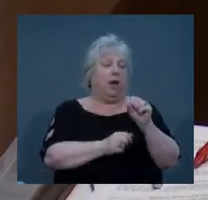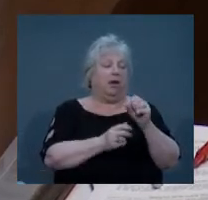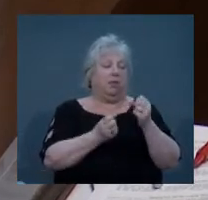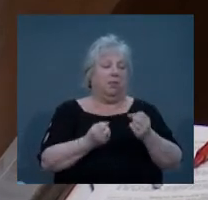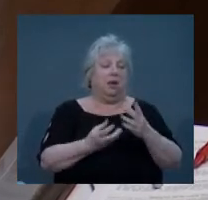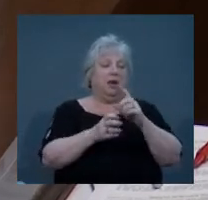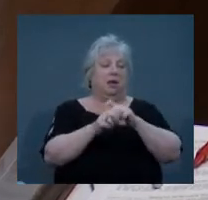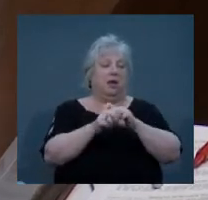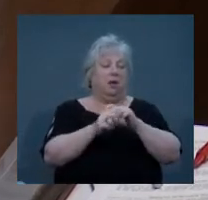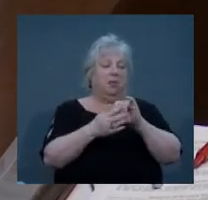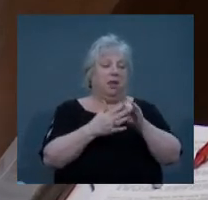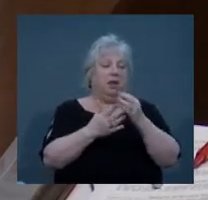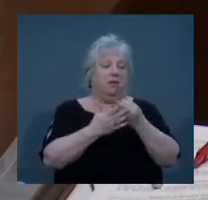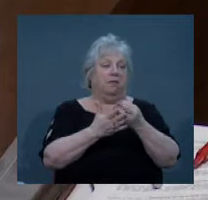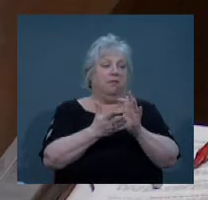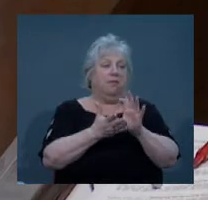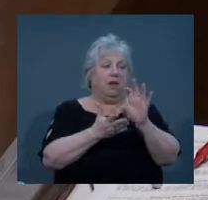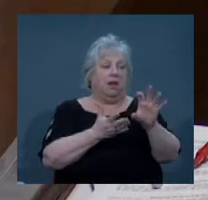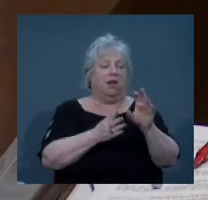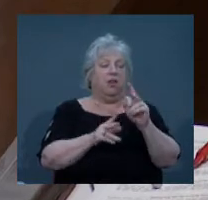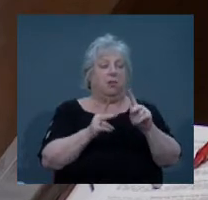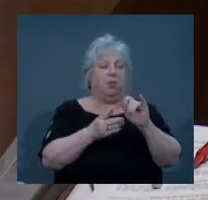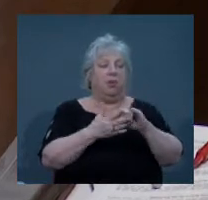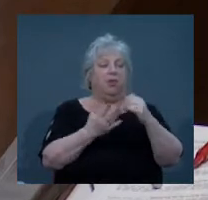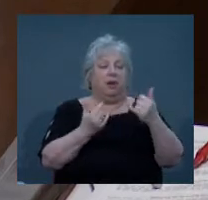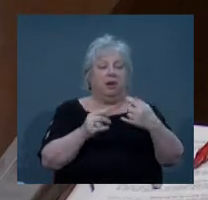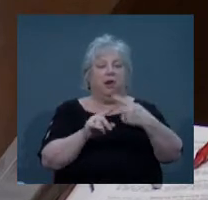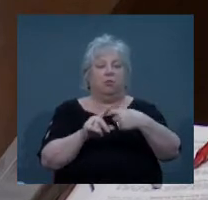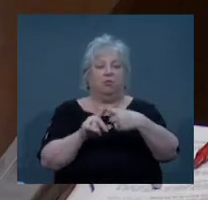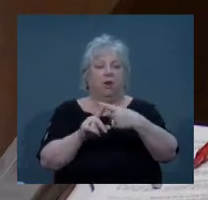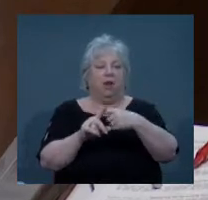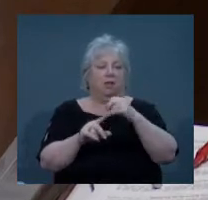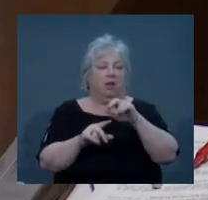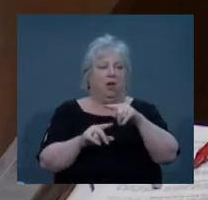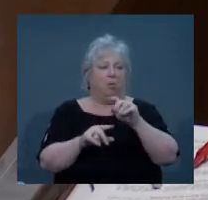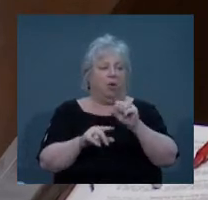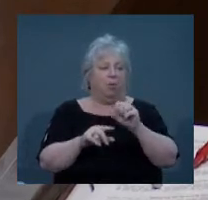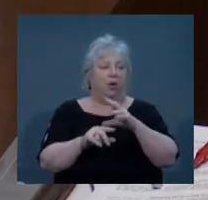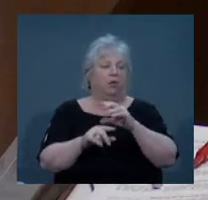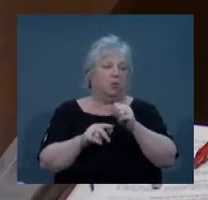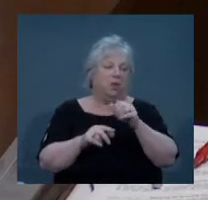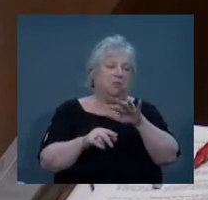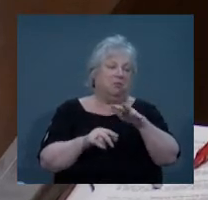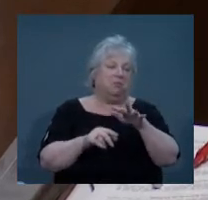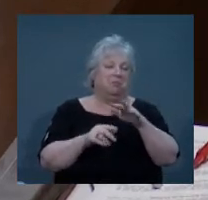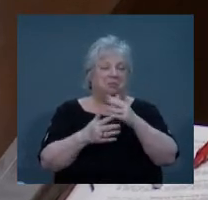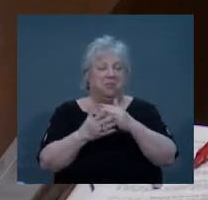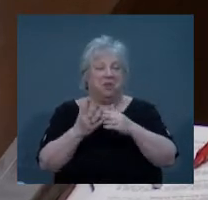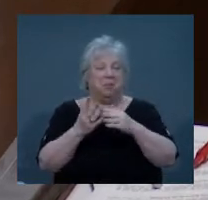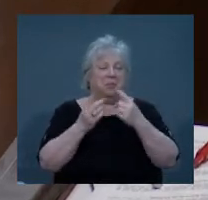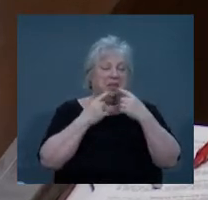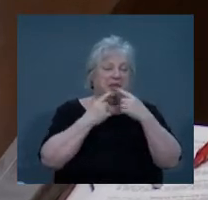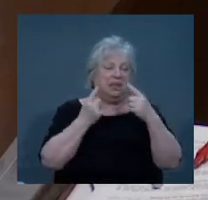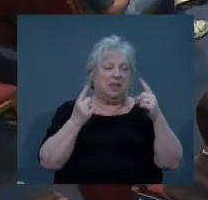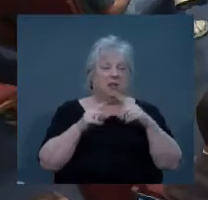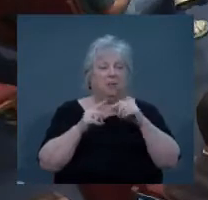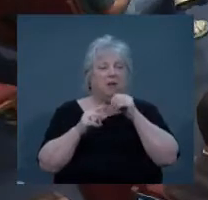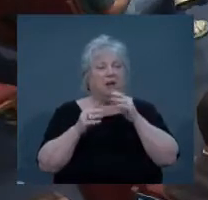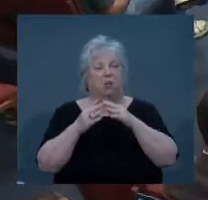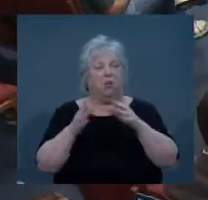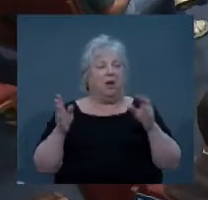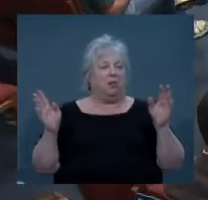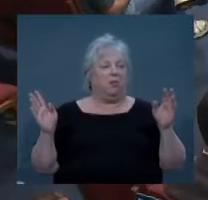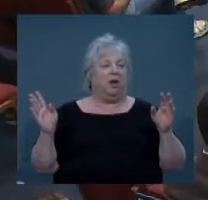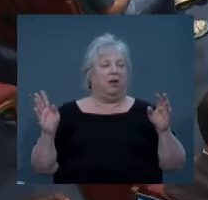the individuals that are renting the apartments. And there has been some success on that, but it's not widespread. I don't